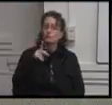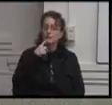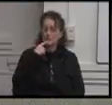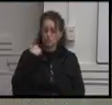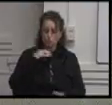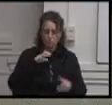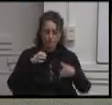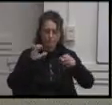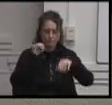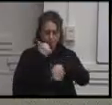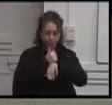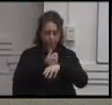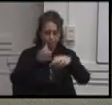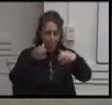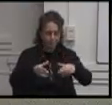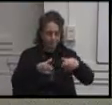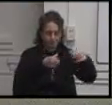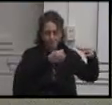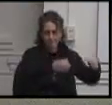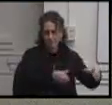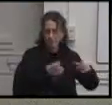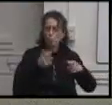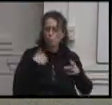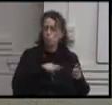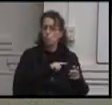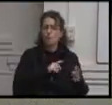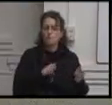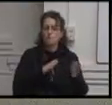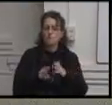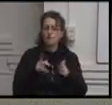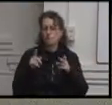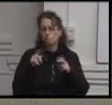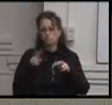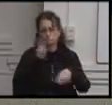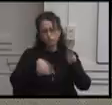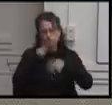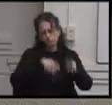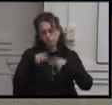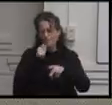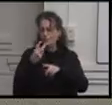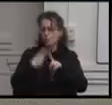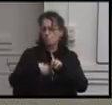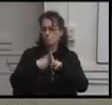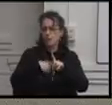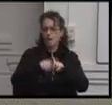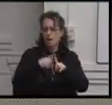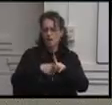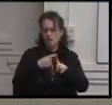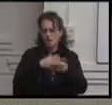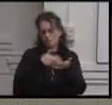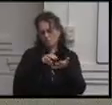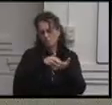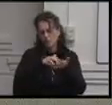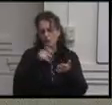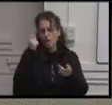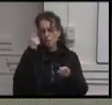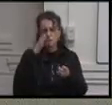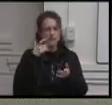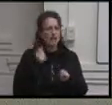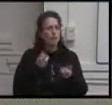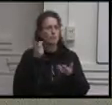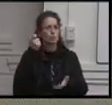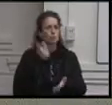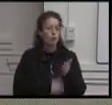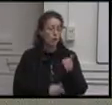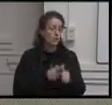is, you know. the thought was to monitor it for a couple of months to be able to get a sense as to what those costs actually would be. That might help us to set what